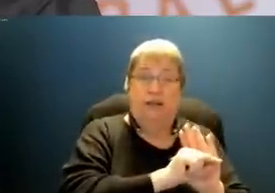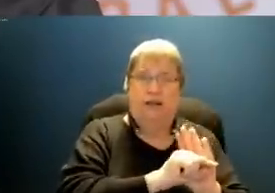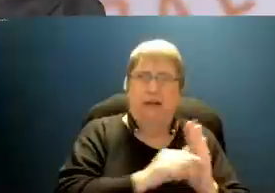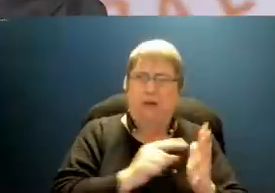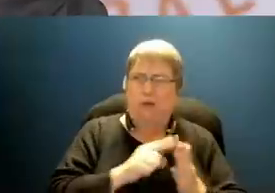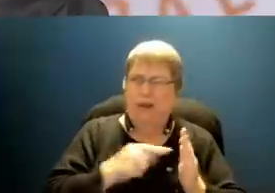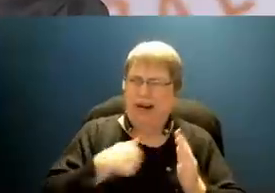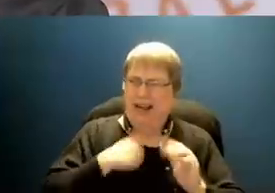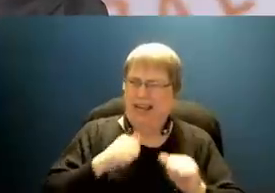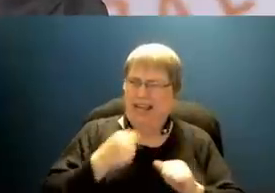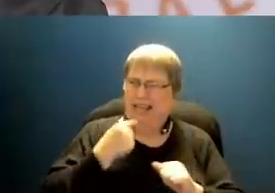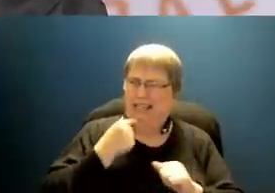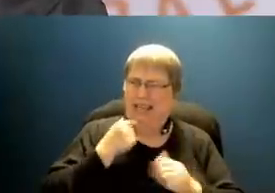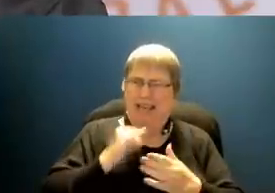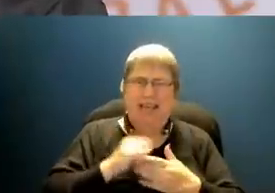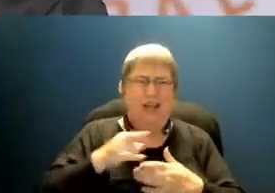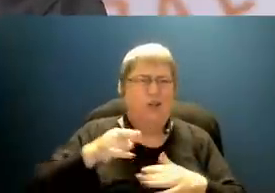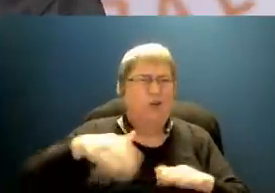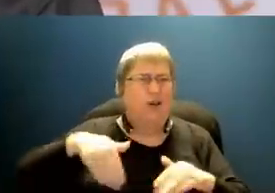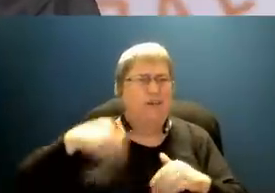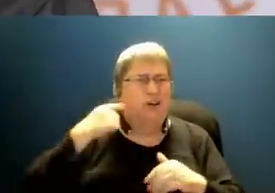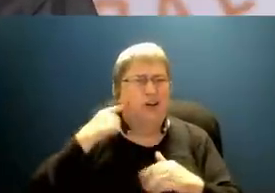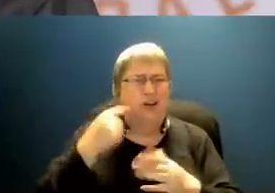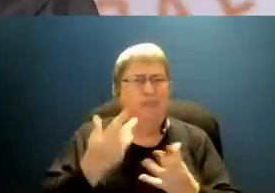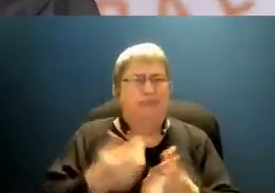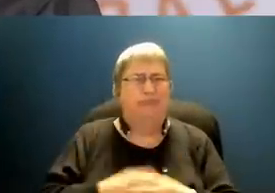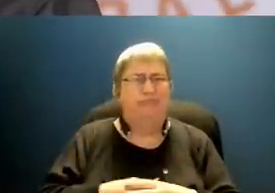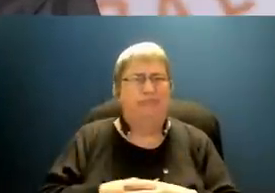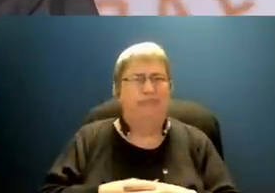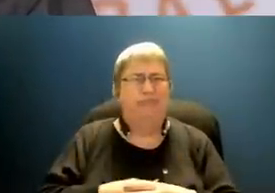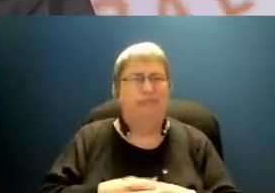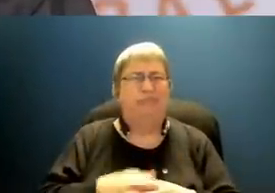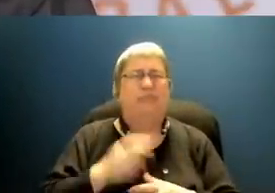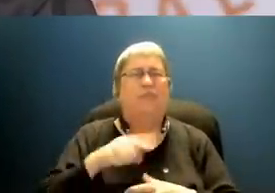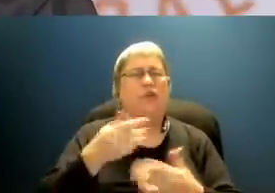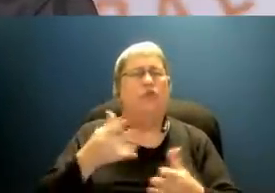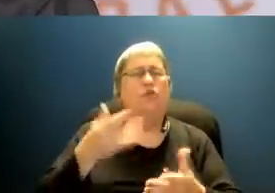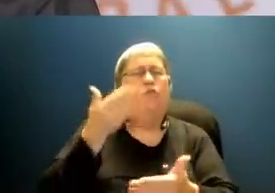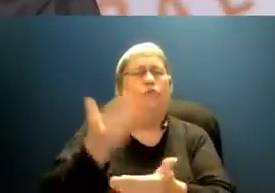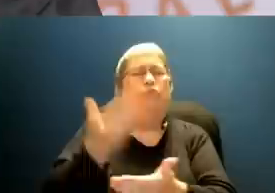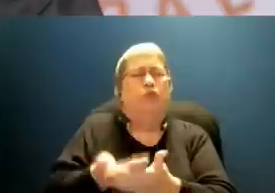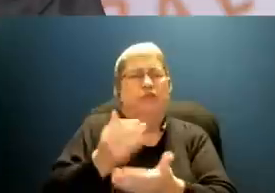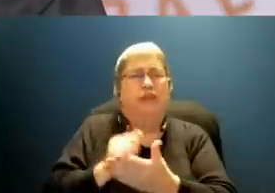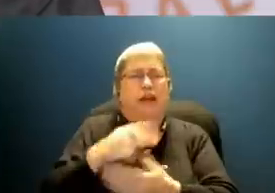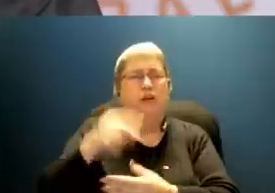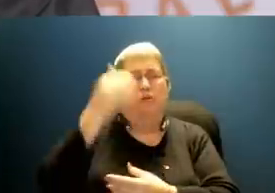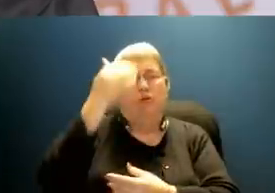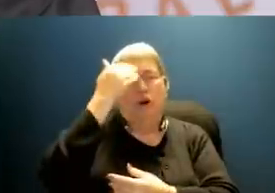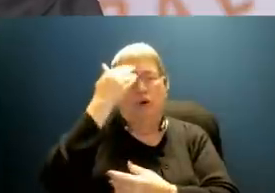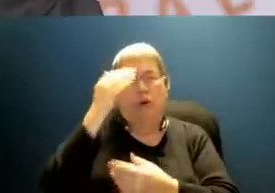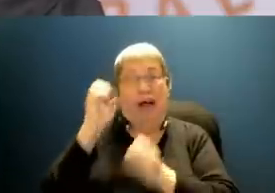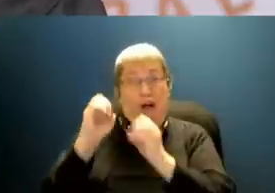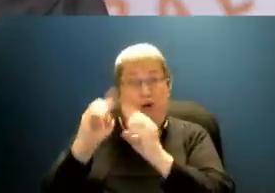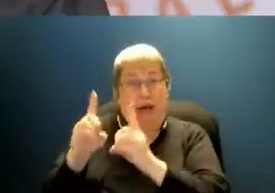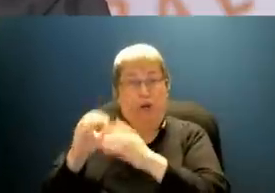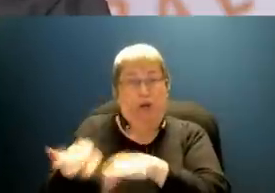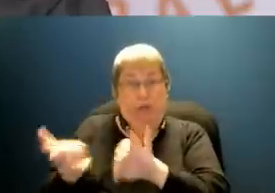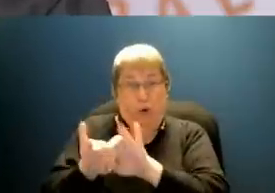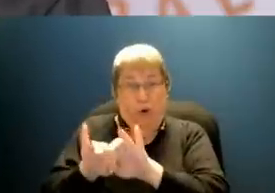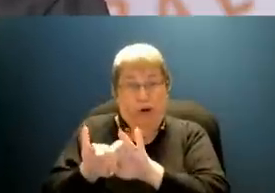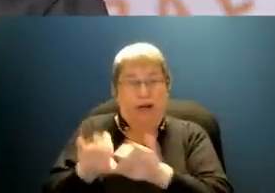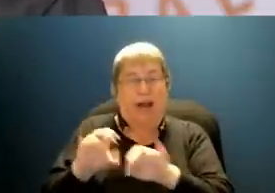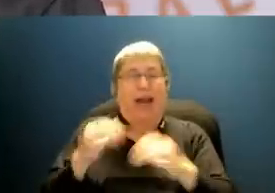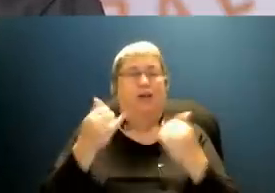you haven't heard already? You have proven that you know the importance of an education. And today you reap the